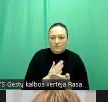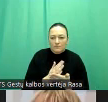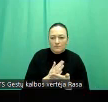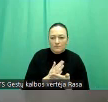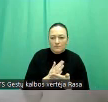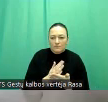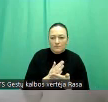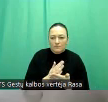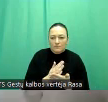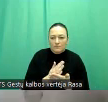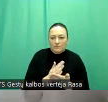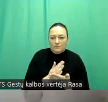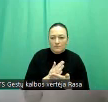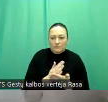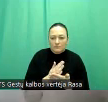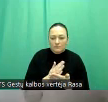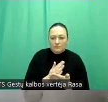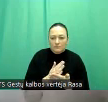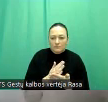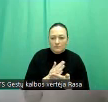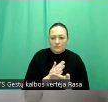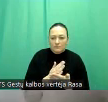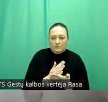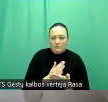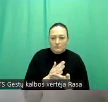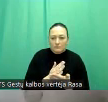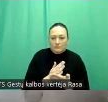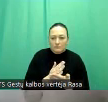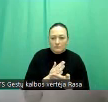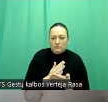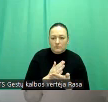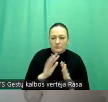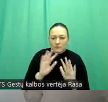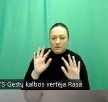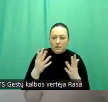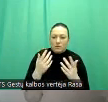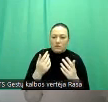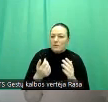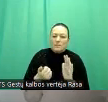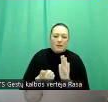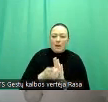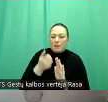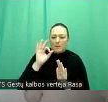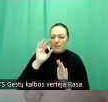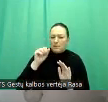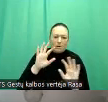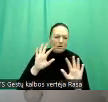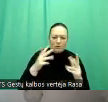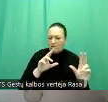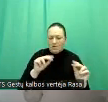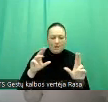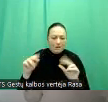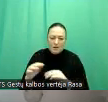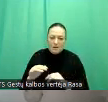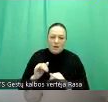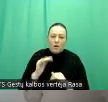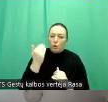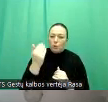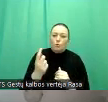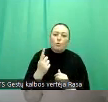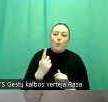Saulė. Her connection is disrupted. Gerbama Saulė, kažkas nesiseka. Jūsų